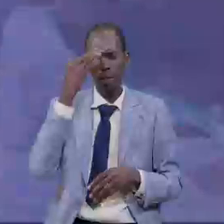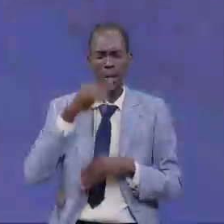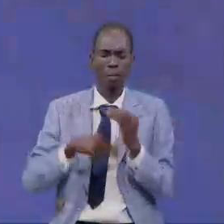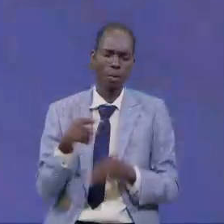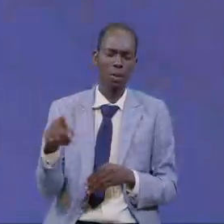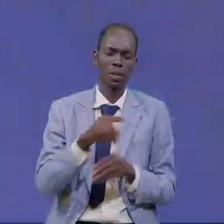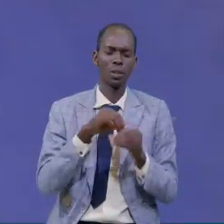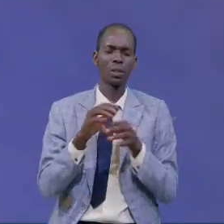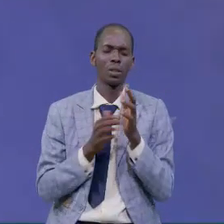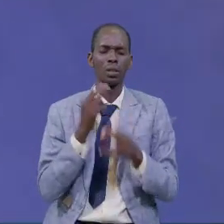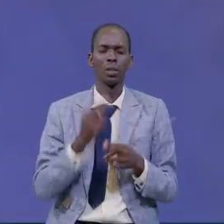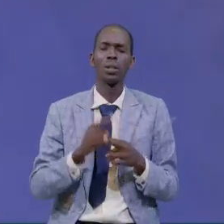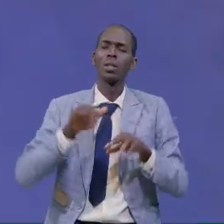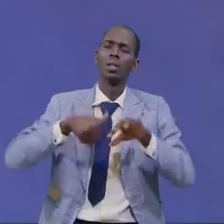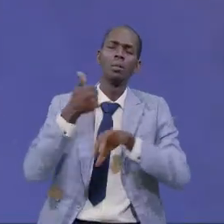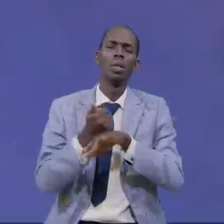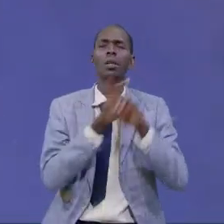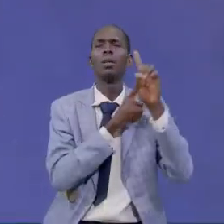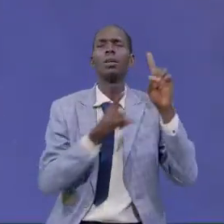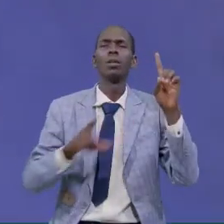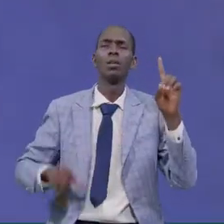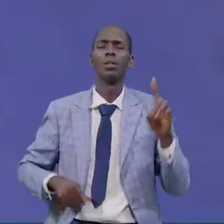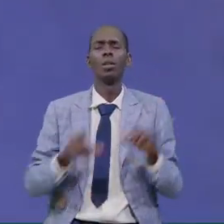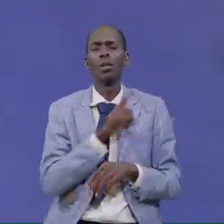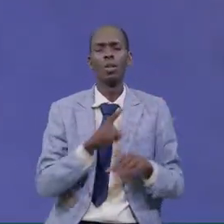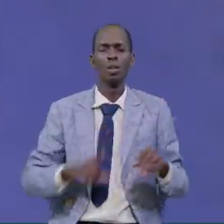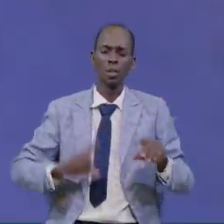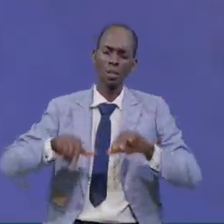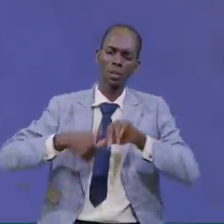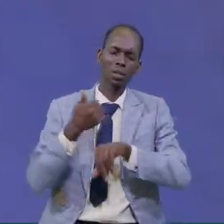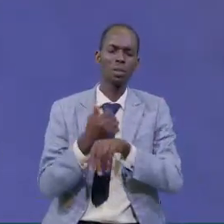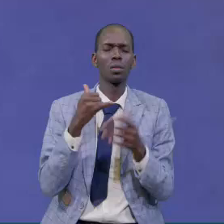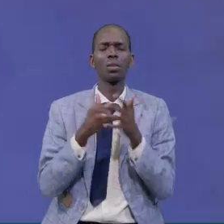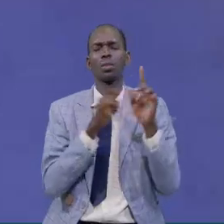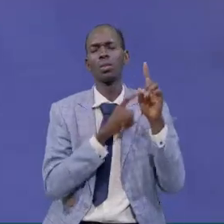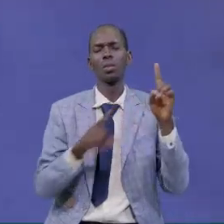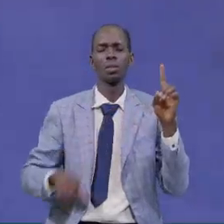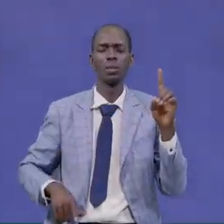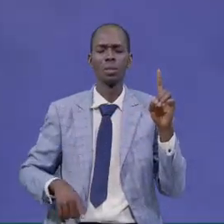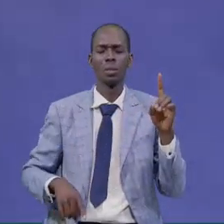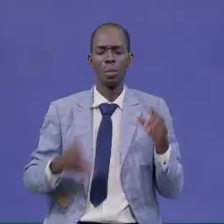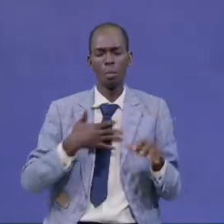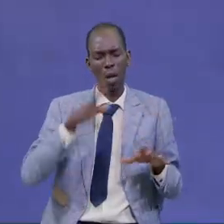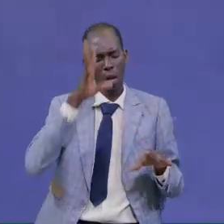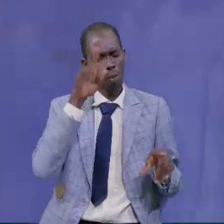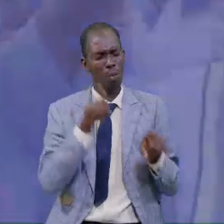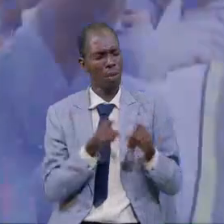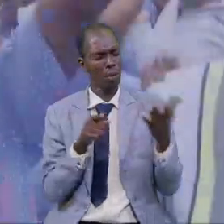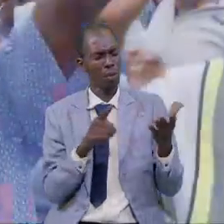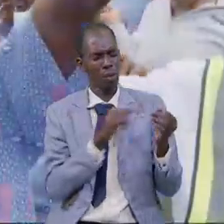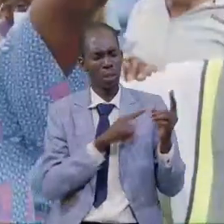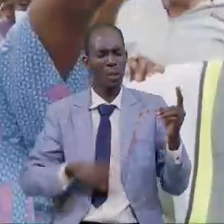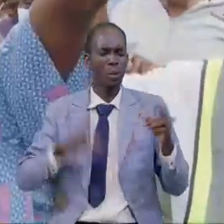Confirm it, Lord. Lord, confirm it. My brother there, the Lord will confirm it in your